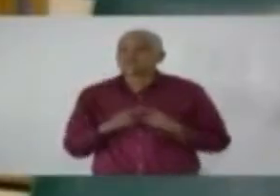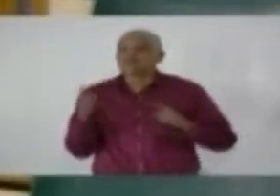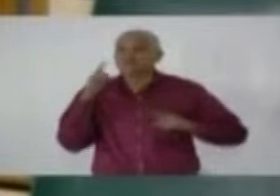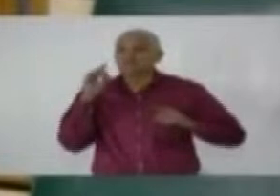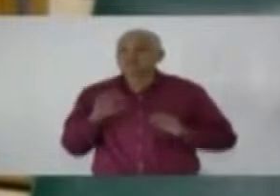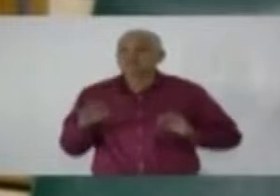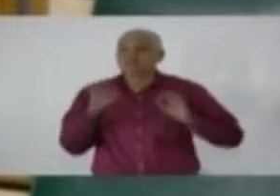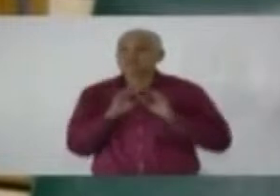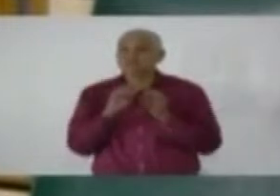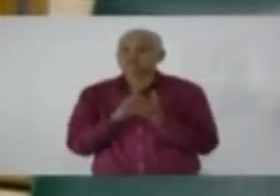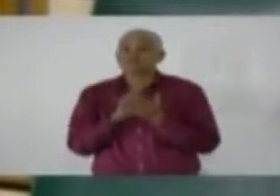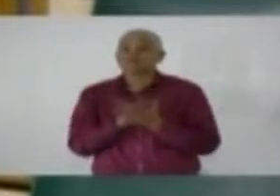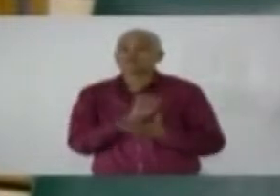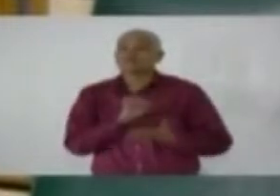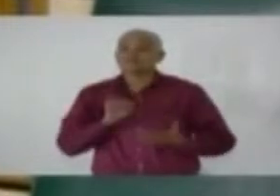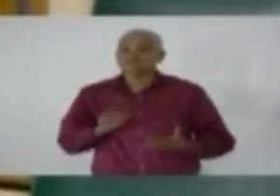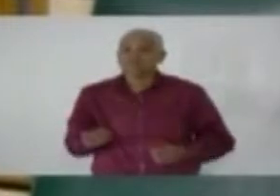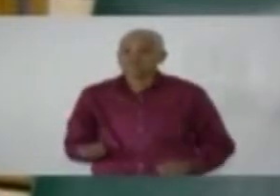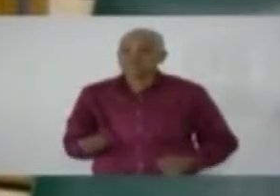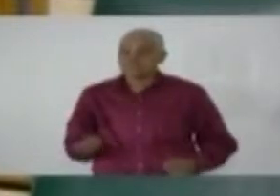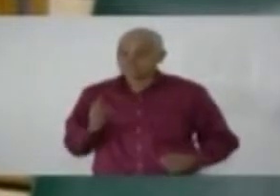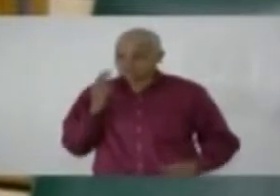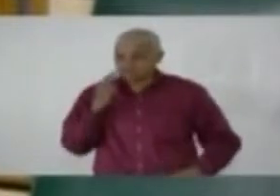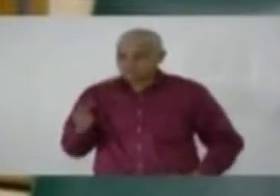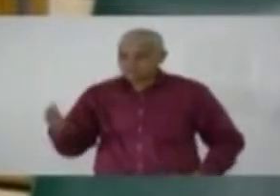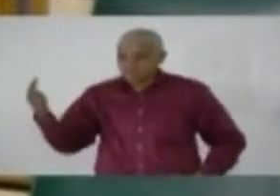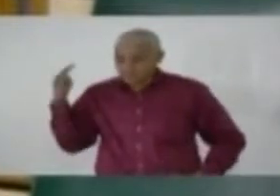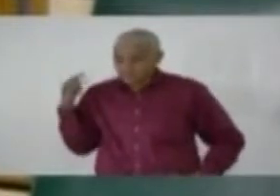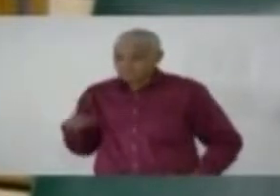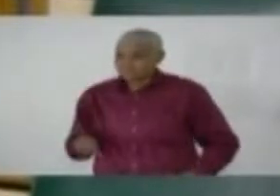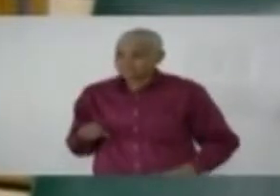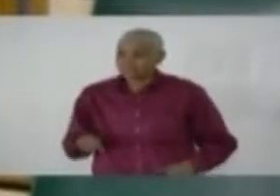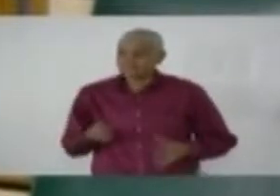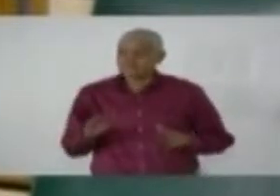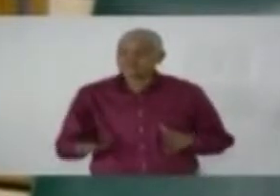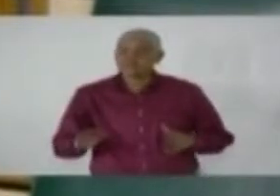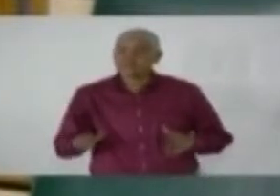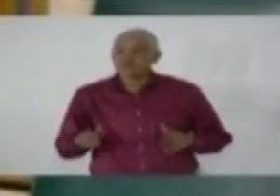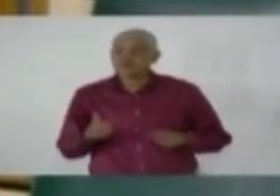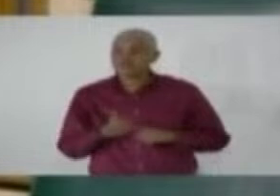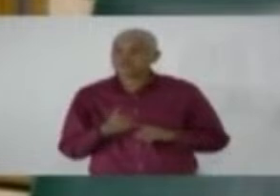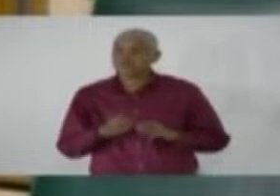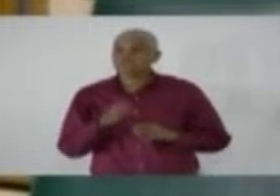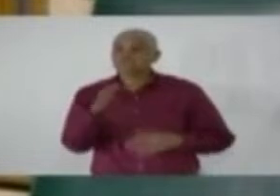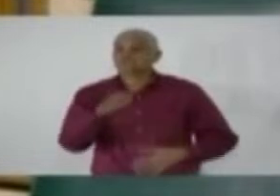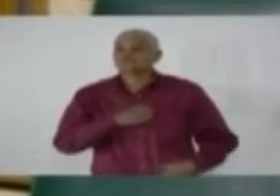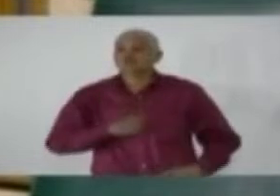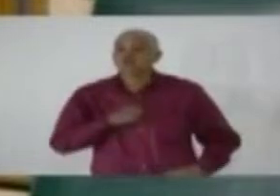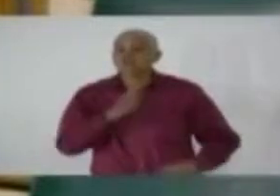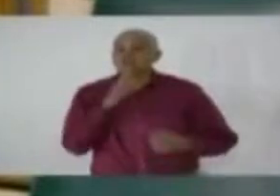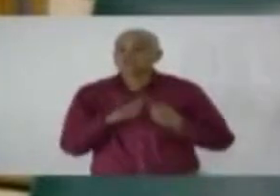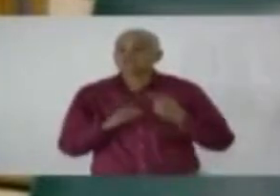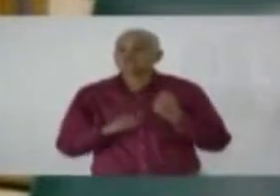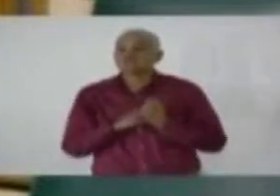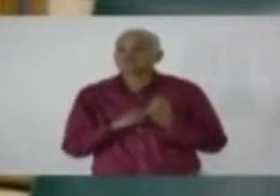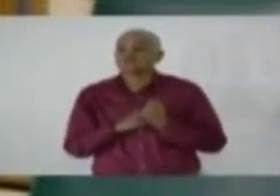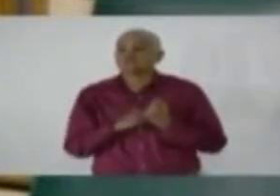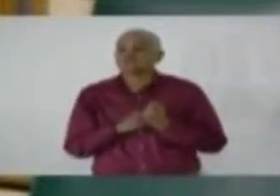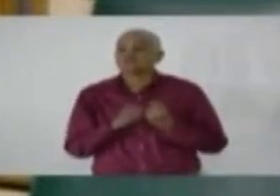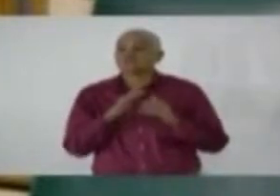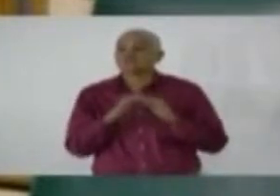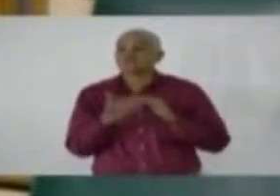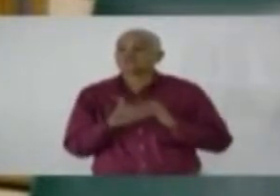that the records of the Senate reflect that this chamber extends its condolences and support to the